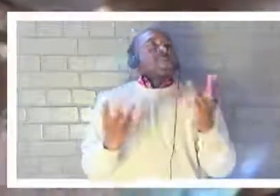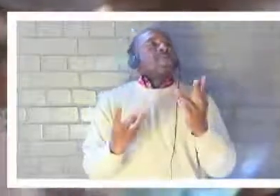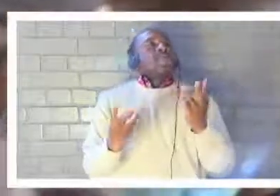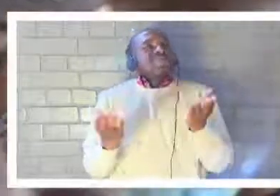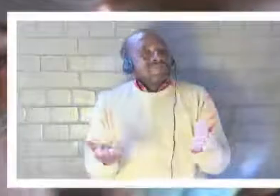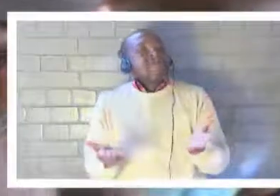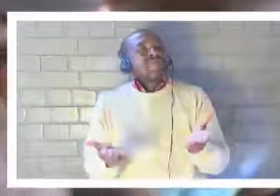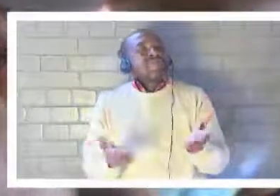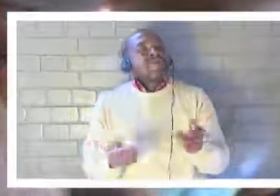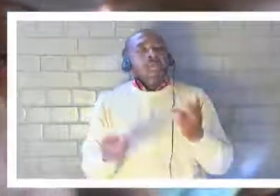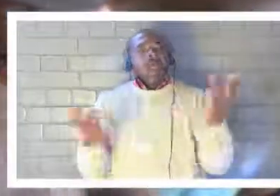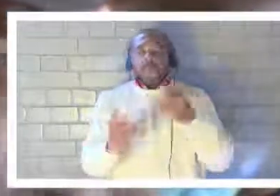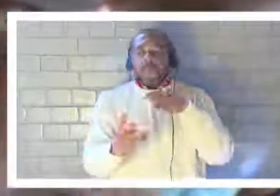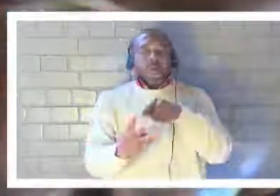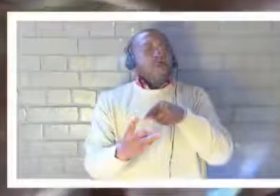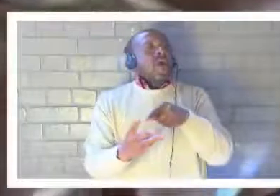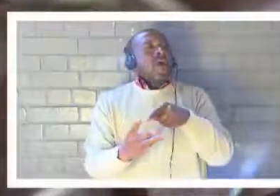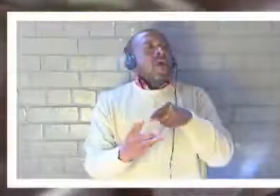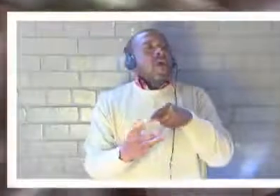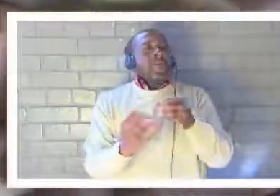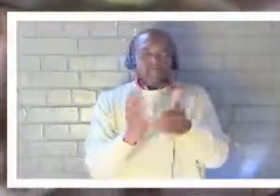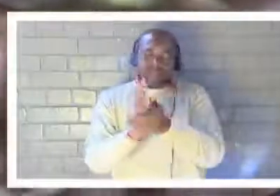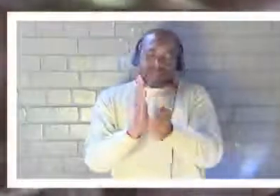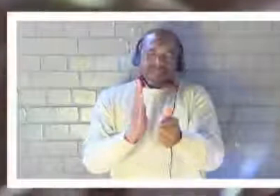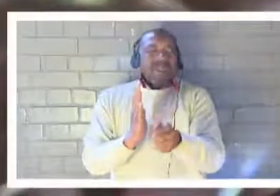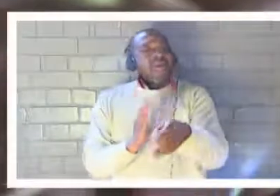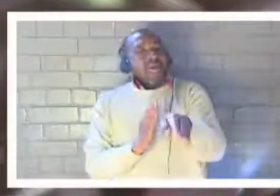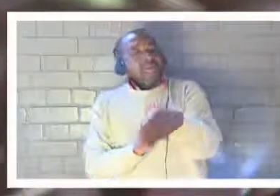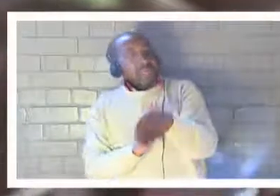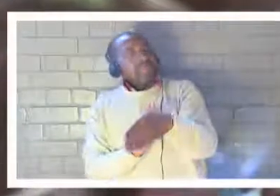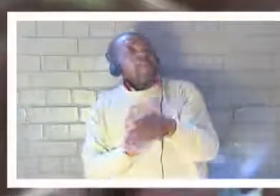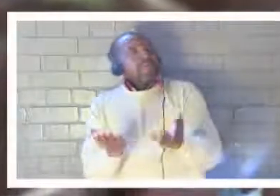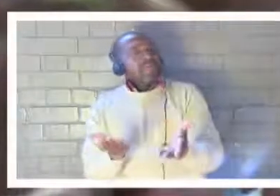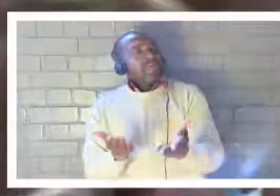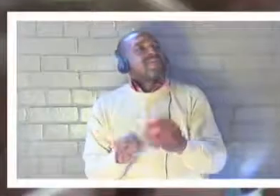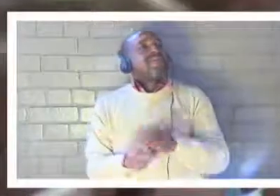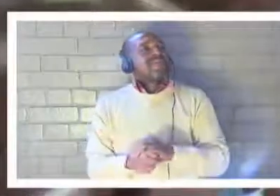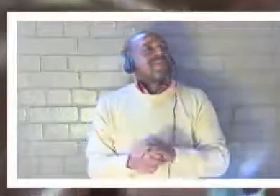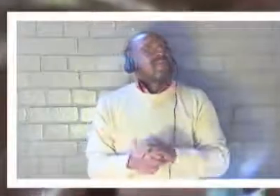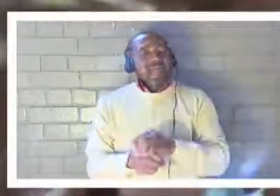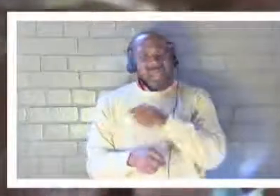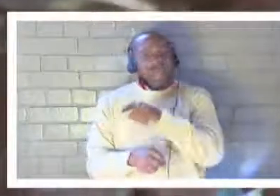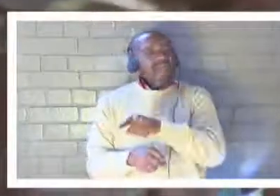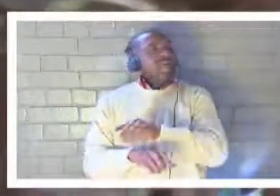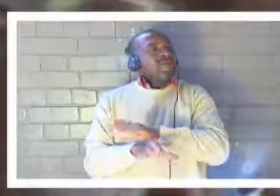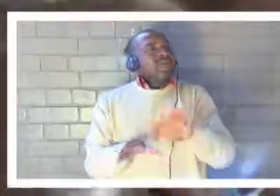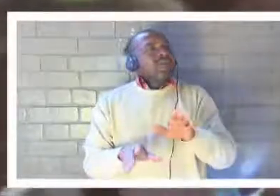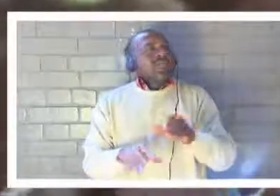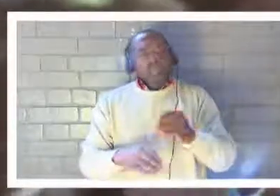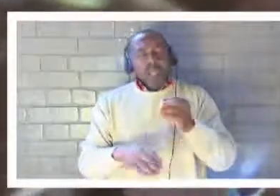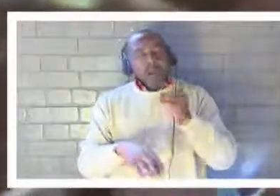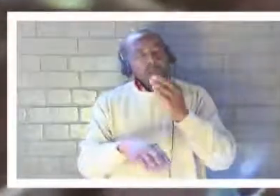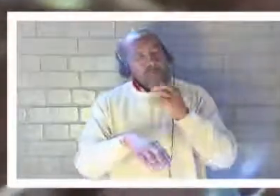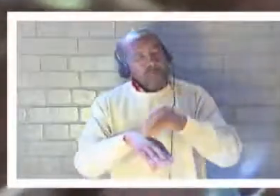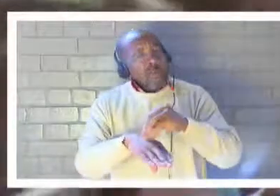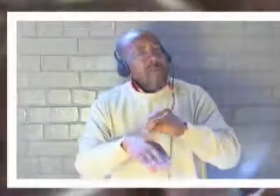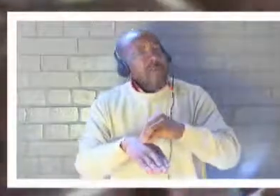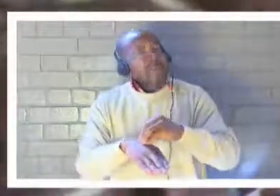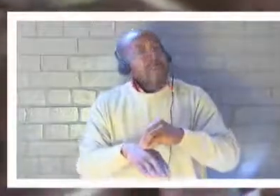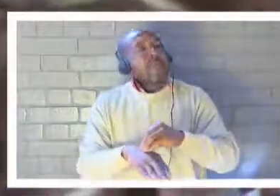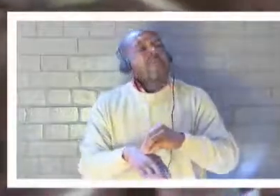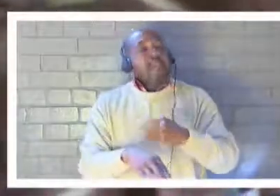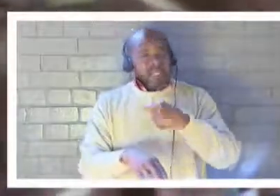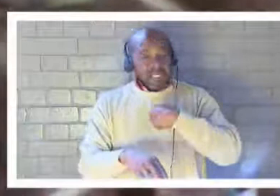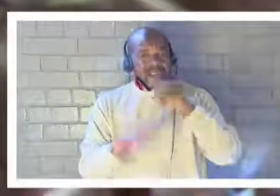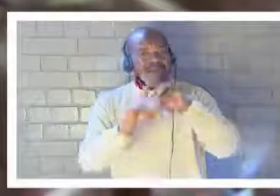the service delivery, but also the occupational health and safety of our employees. So